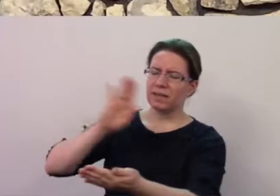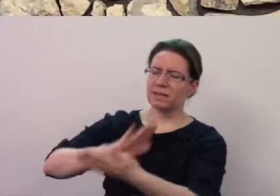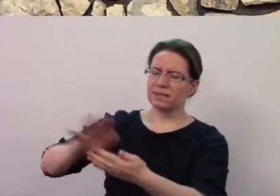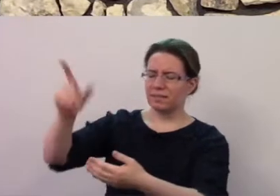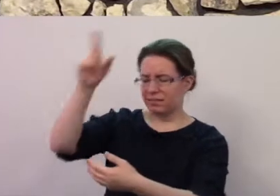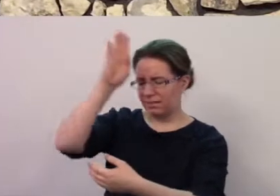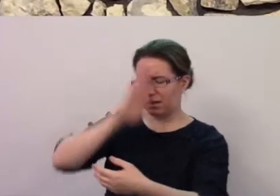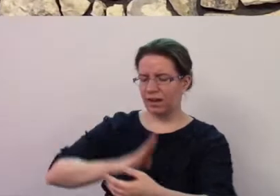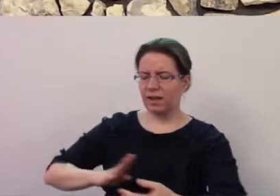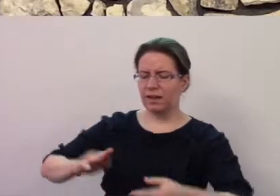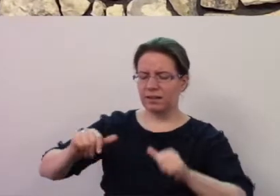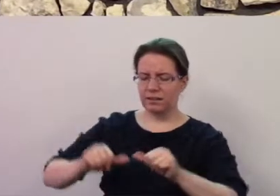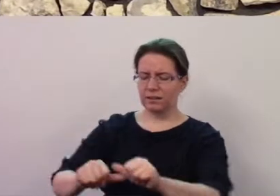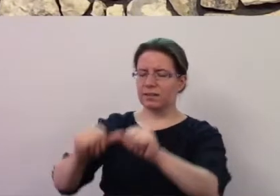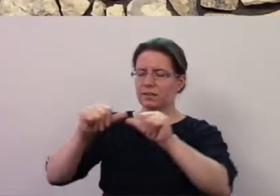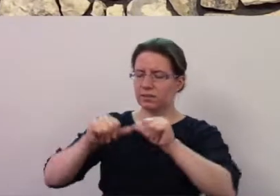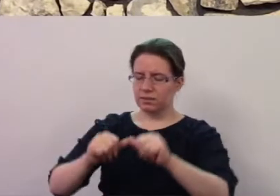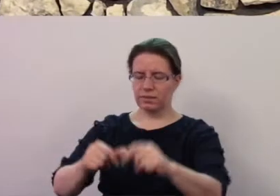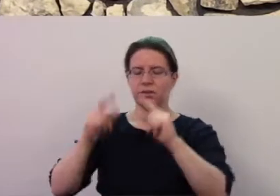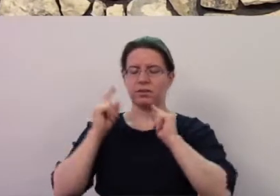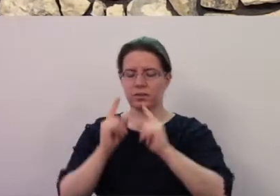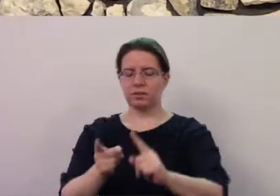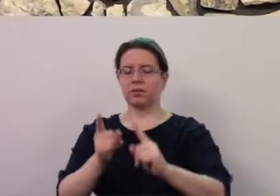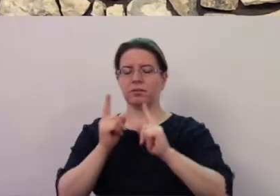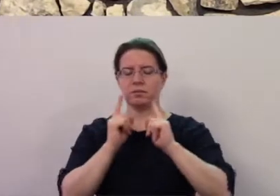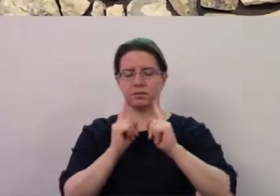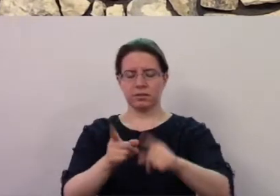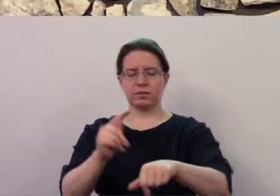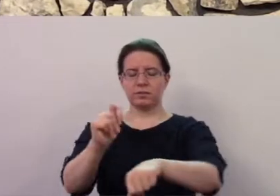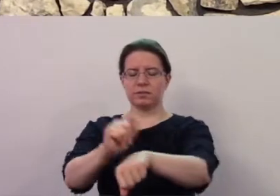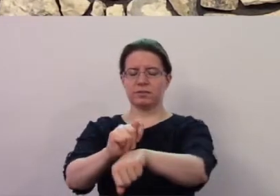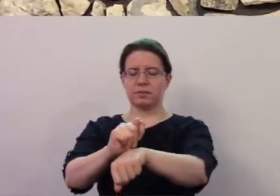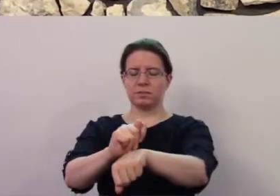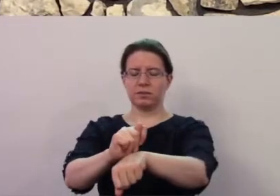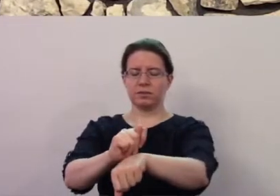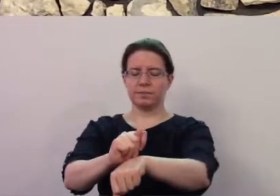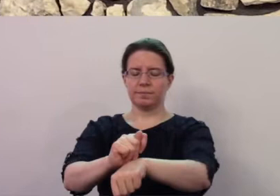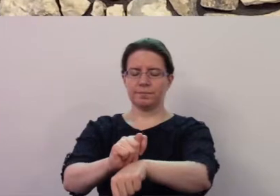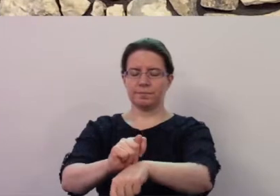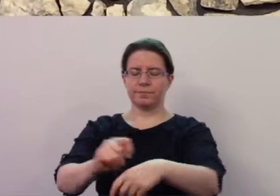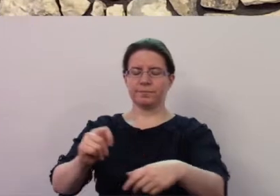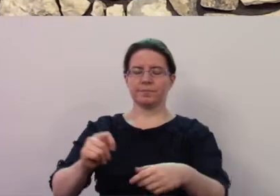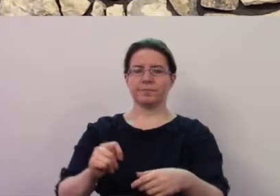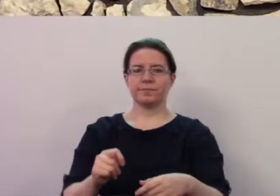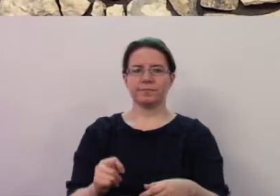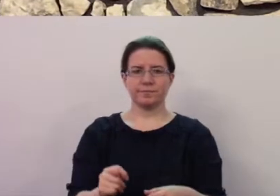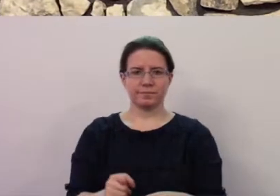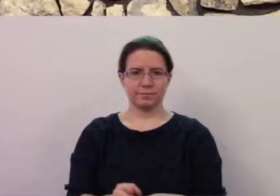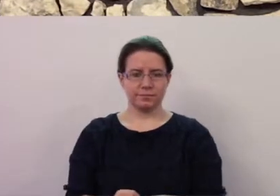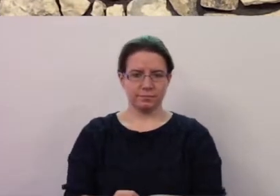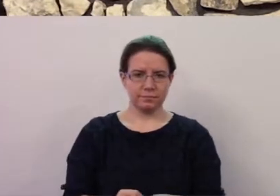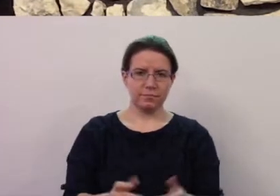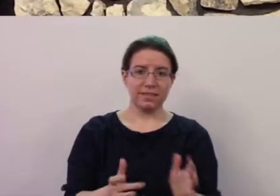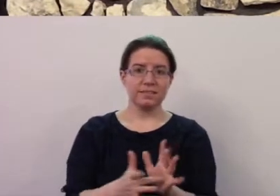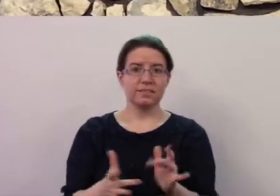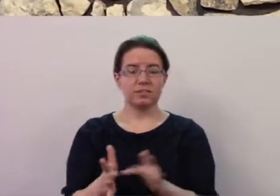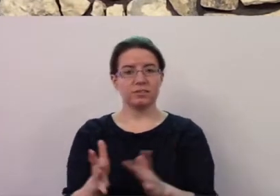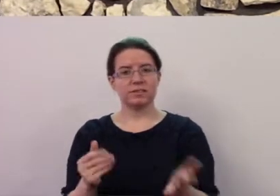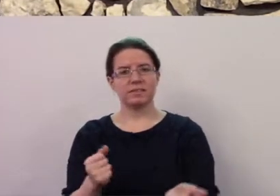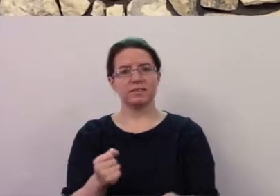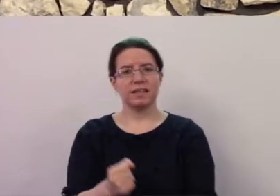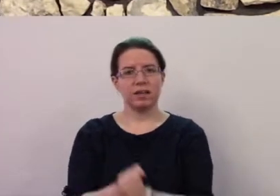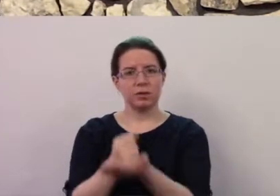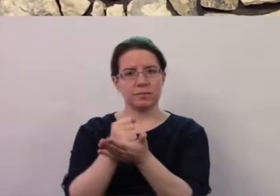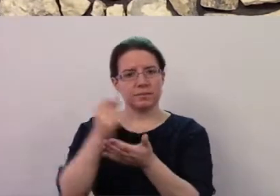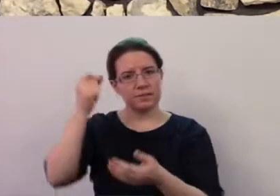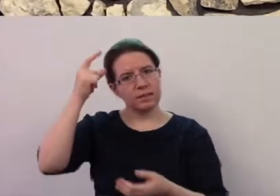praised God. And they continually went to the temple. And they were continually in it, praising and worshiping him. He